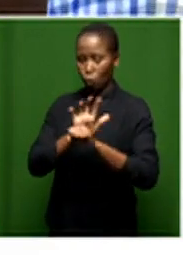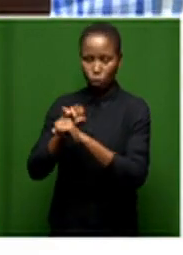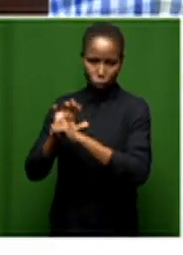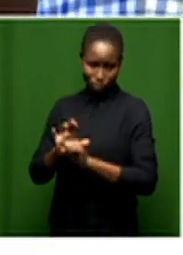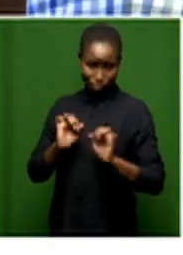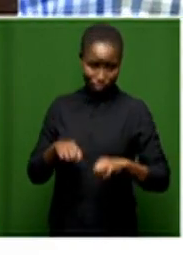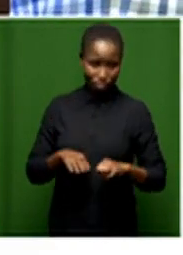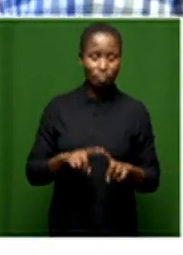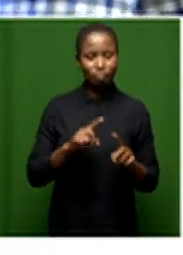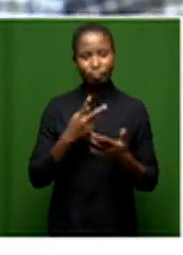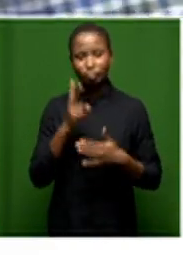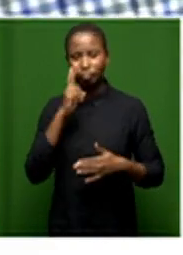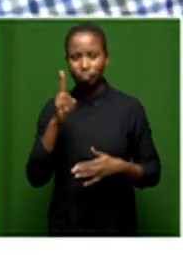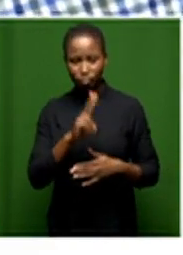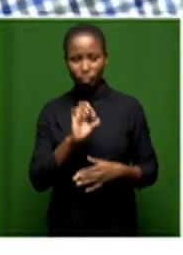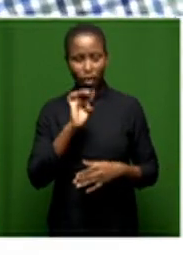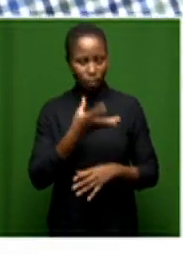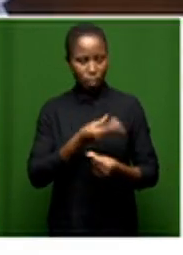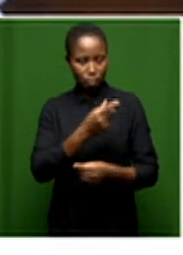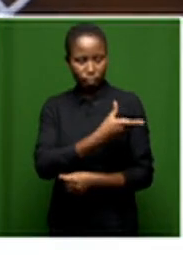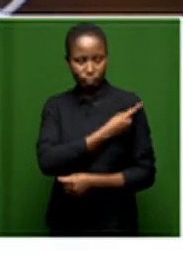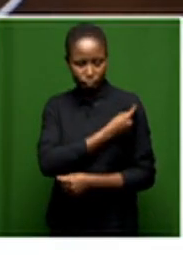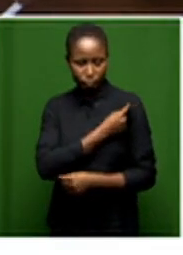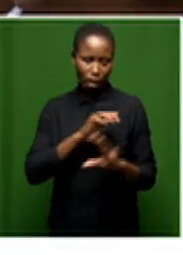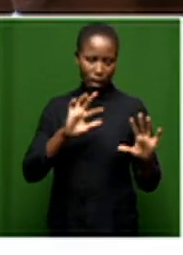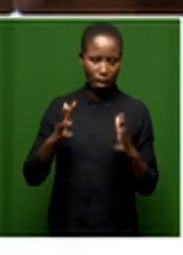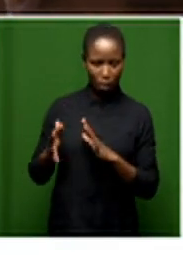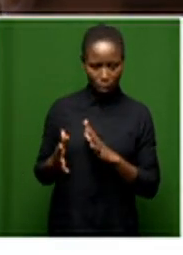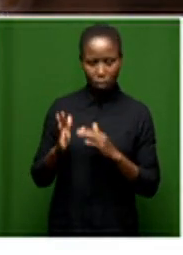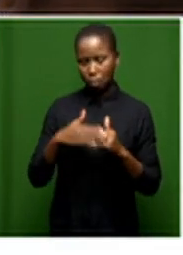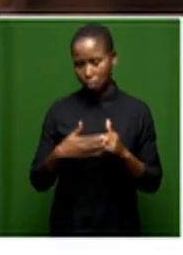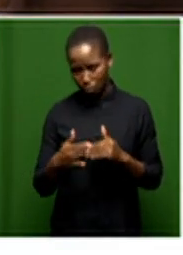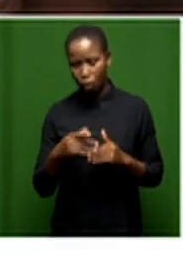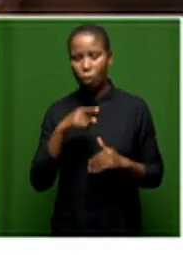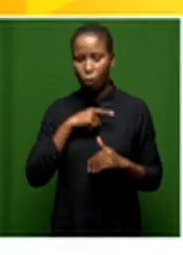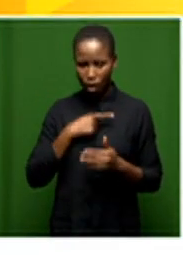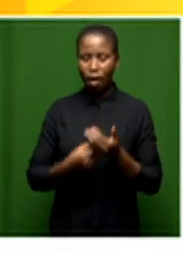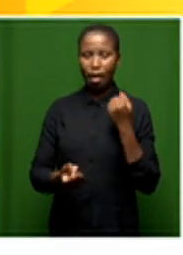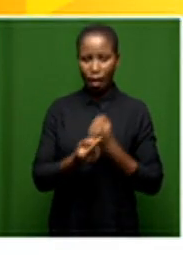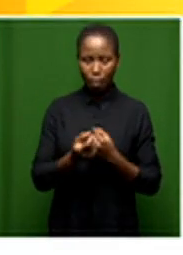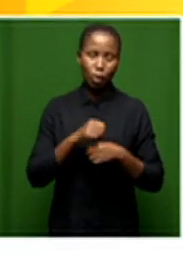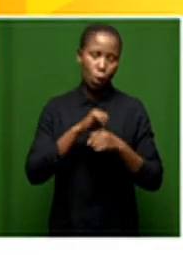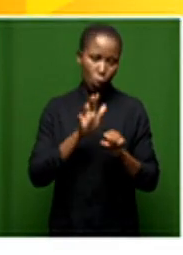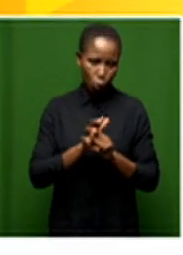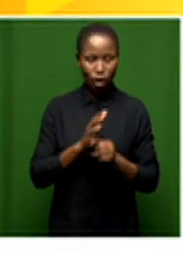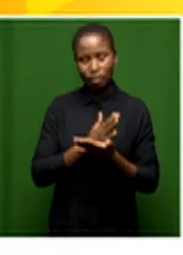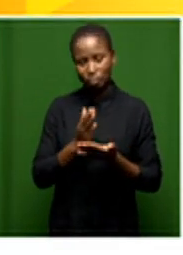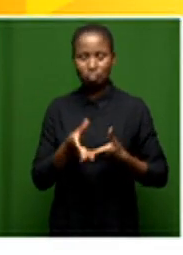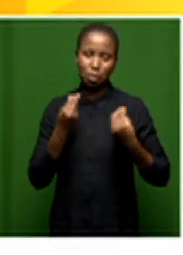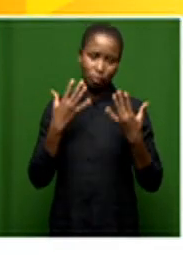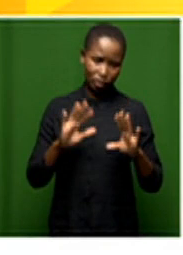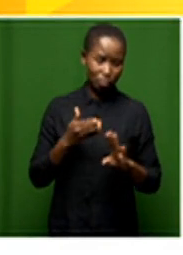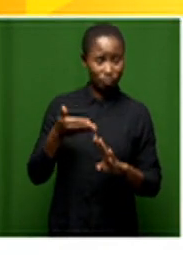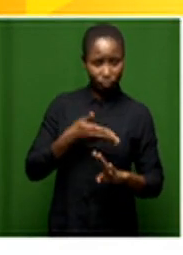and more side effects because of the exposure to COVID in the past. Yeah. Let's talk side effects.